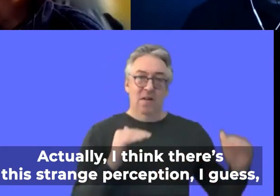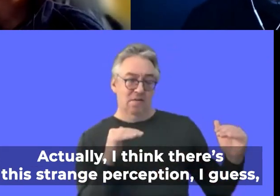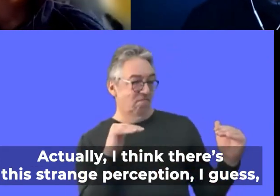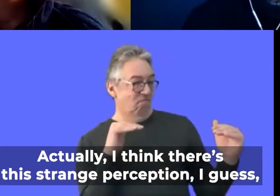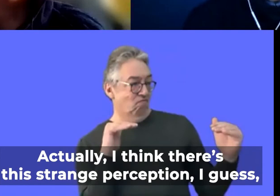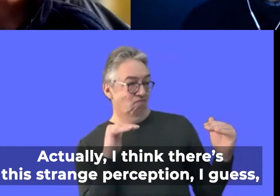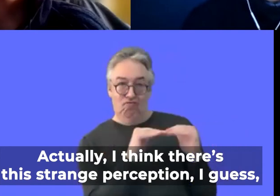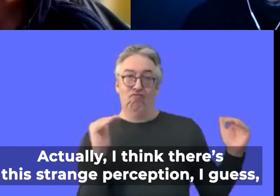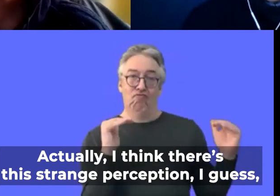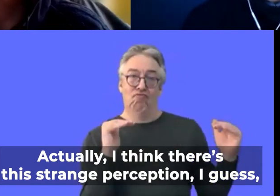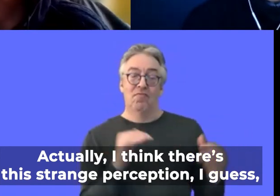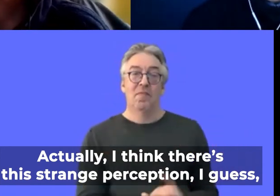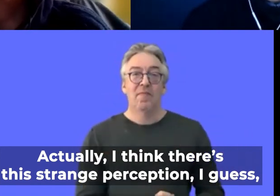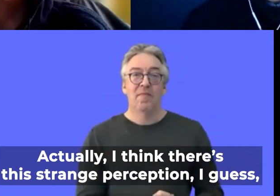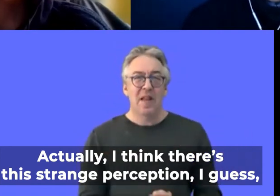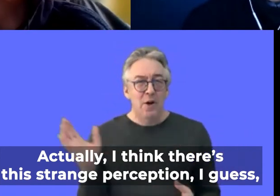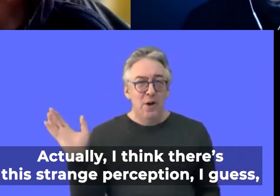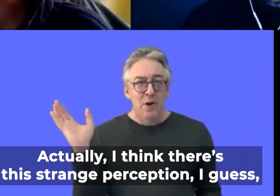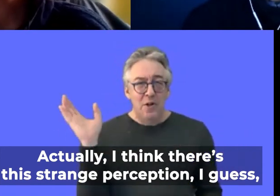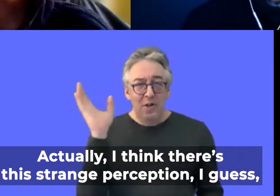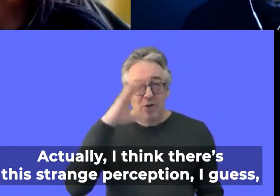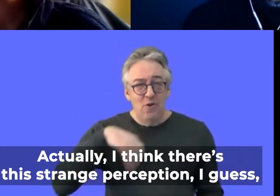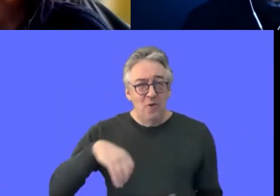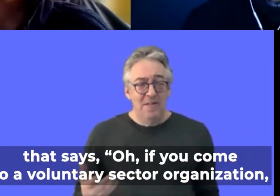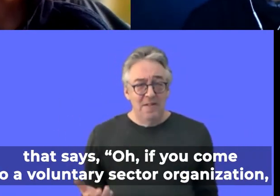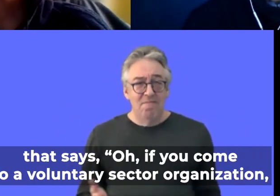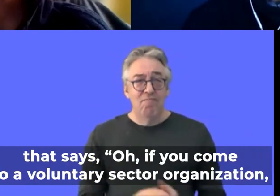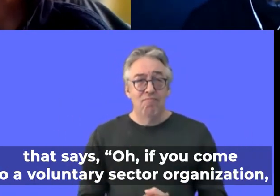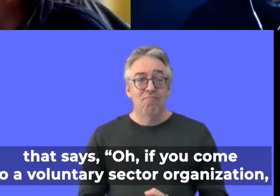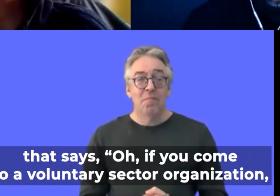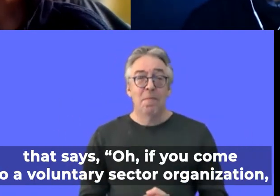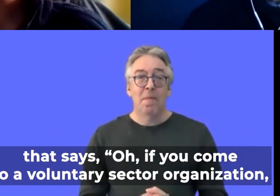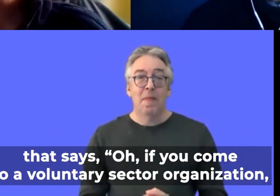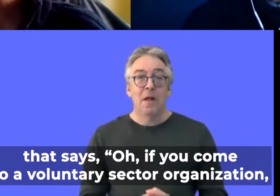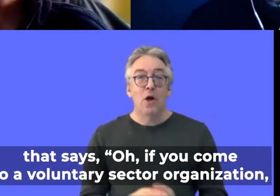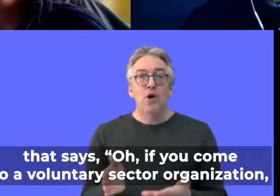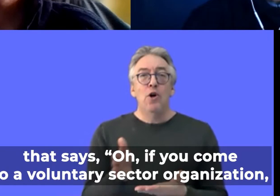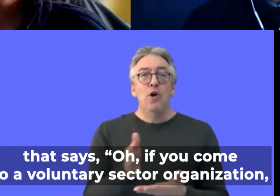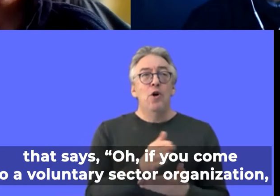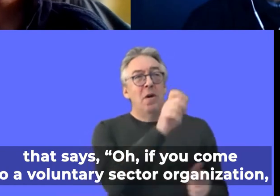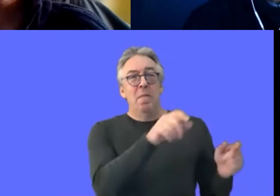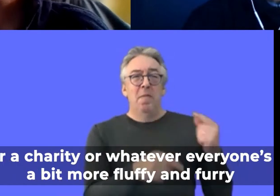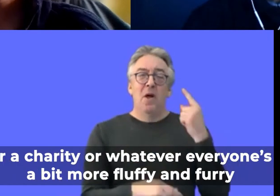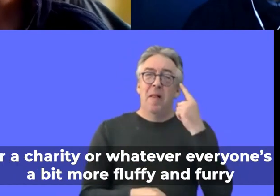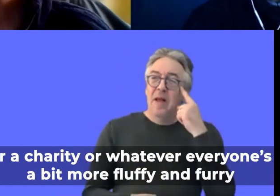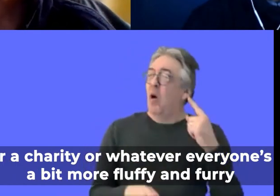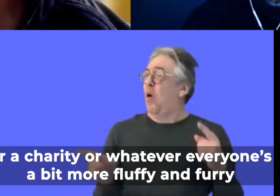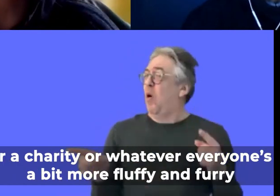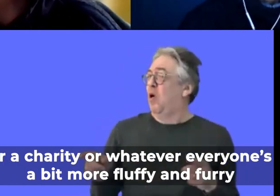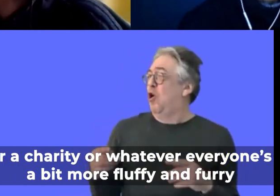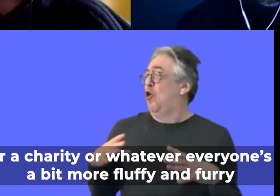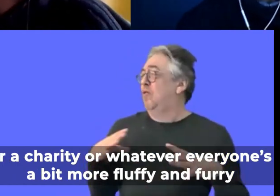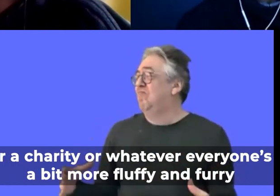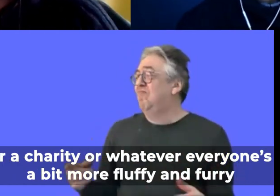of strange perception, I guess, that says, oh, you know, if you come to a voluntary sector organization or a charity or